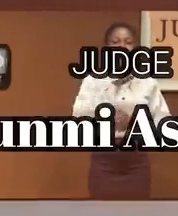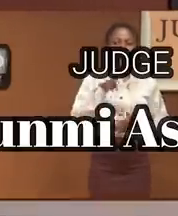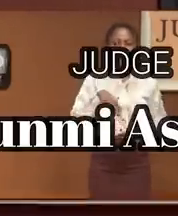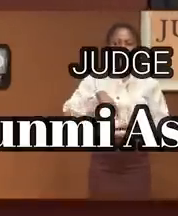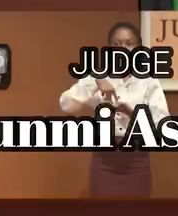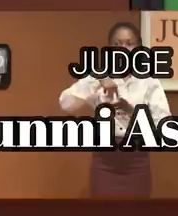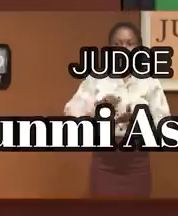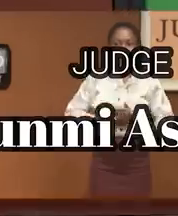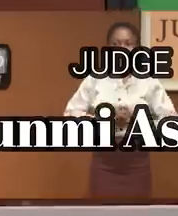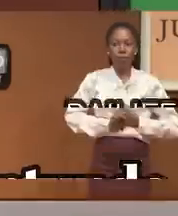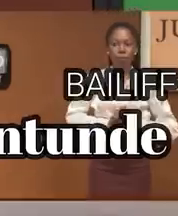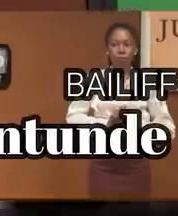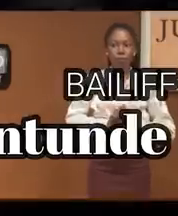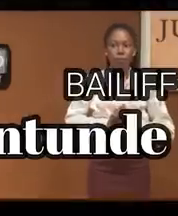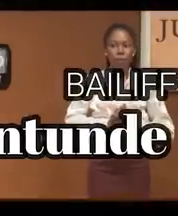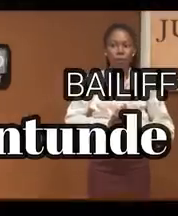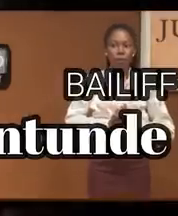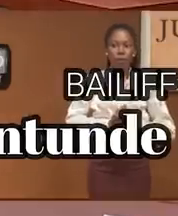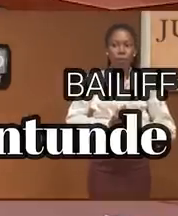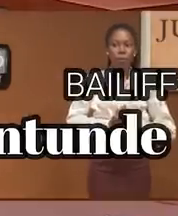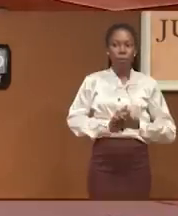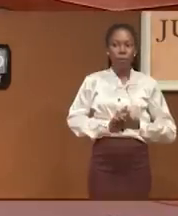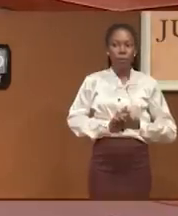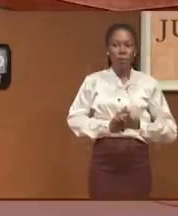Arise. Thank you.